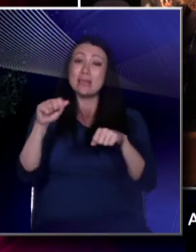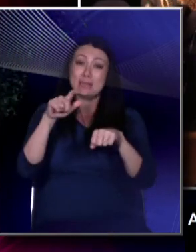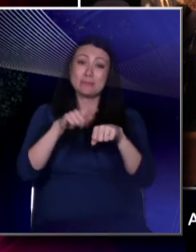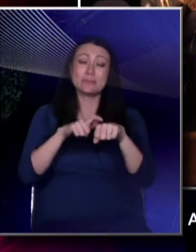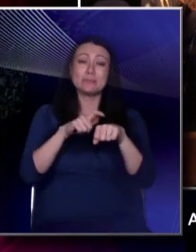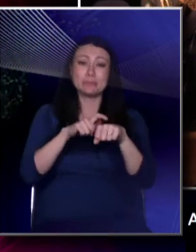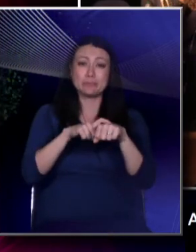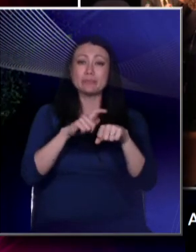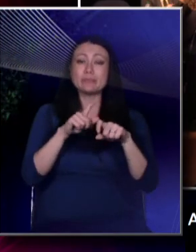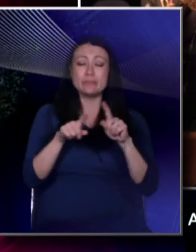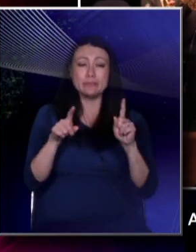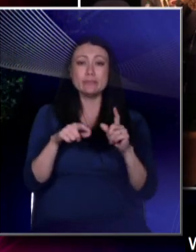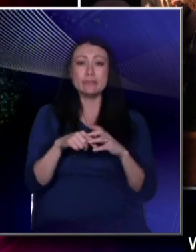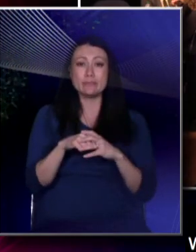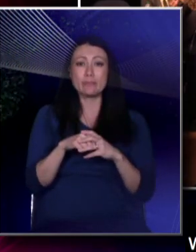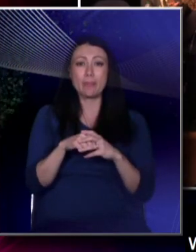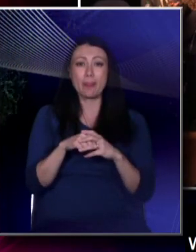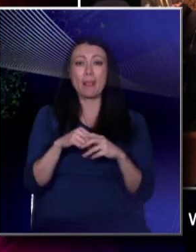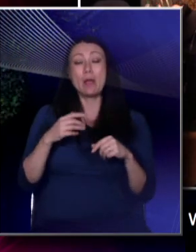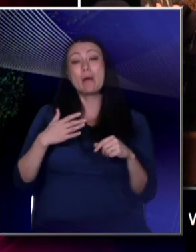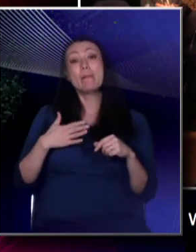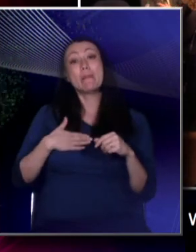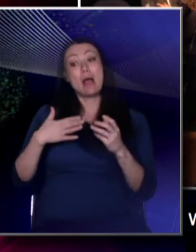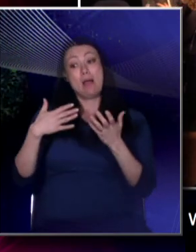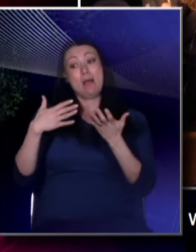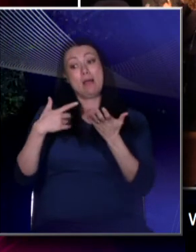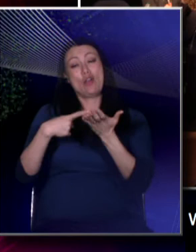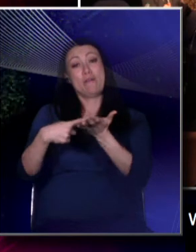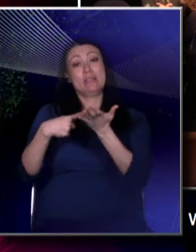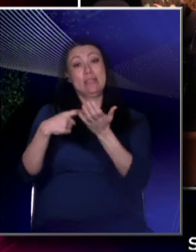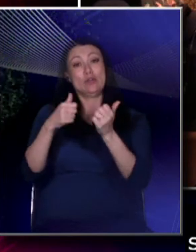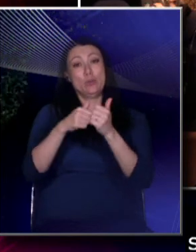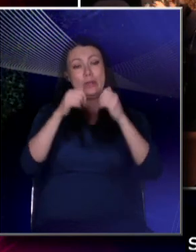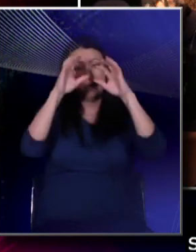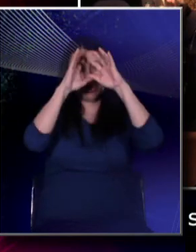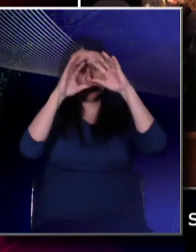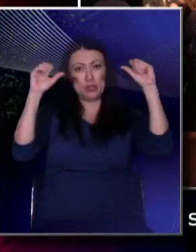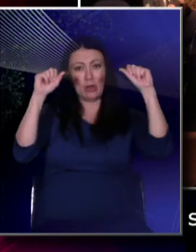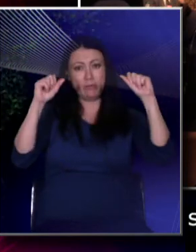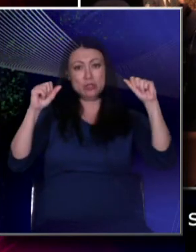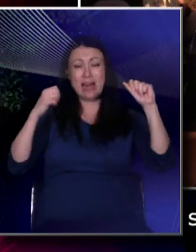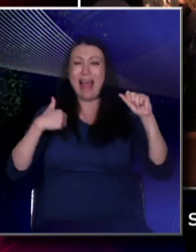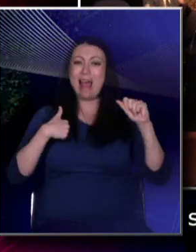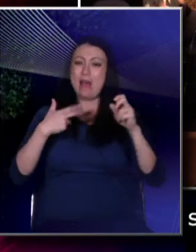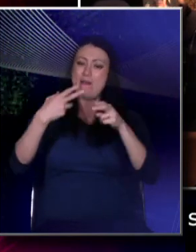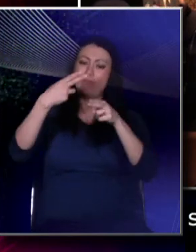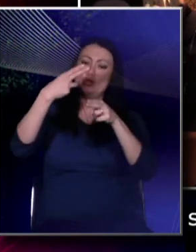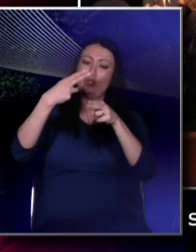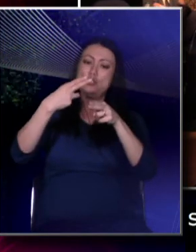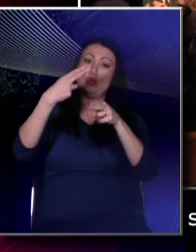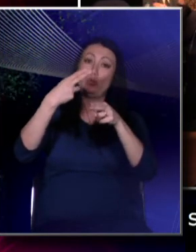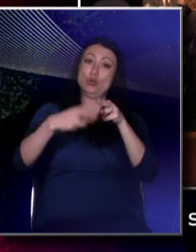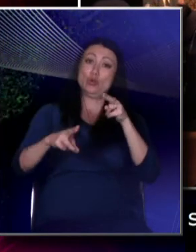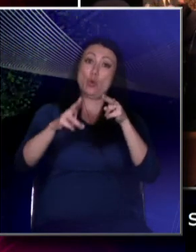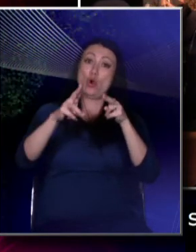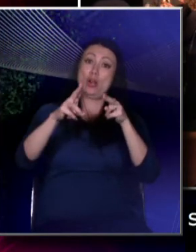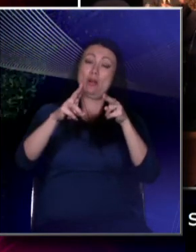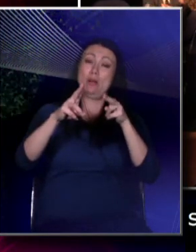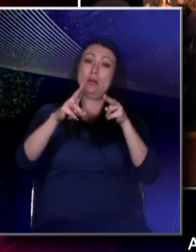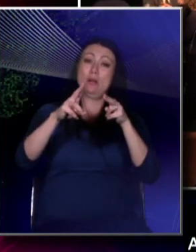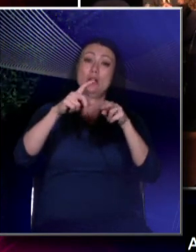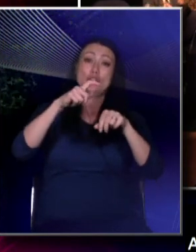rather, in my conversations with the superintendent, is I have a very short-term plan, a mid-term plan, and a long-term